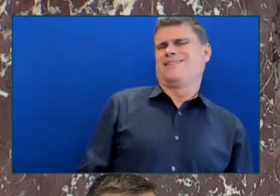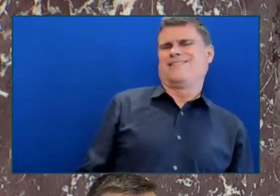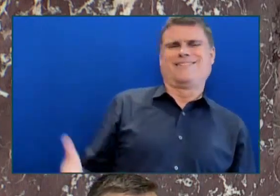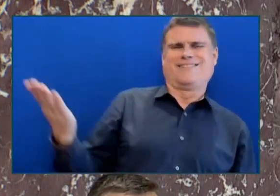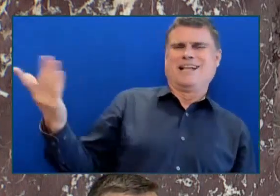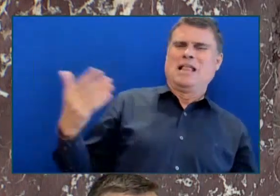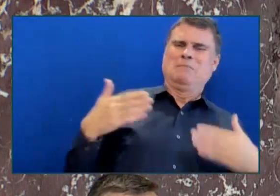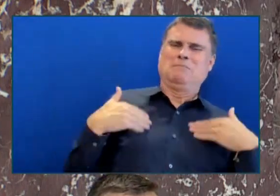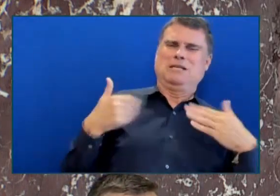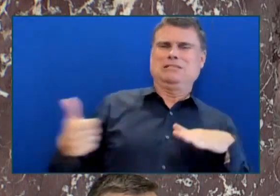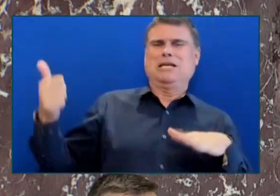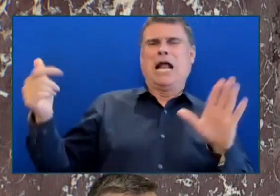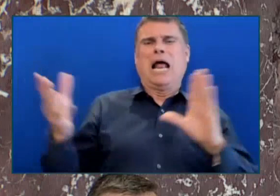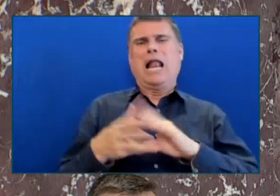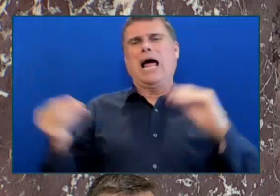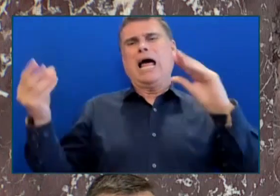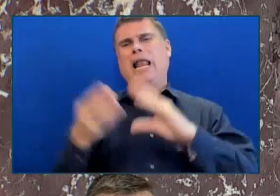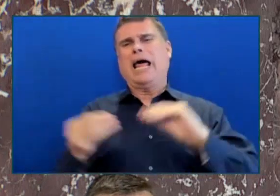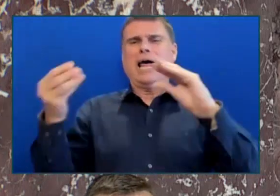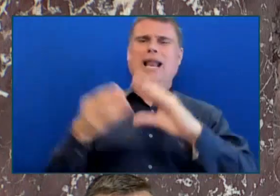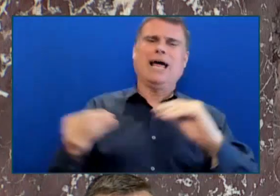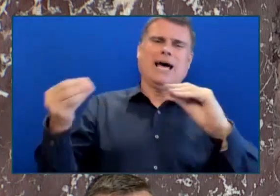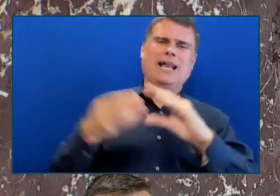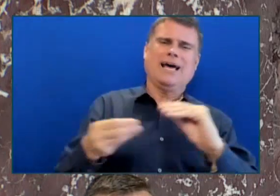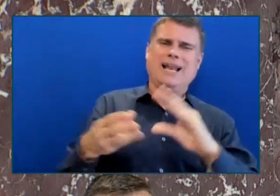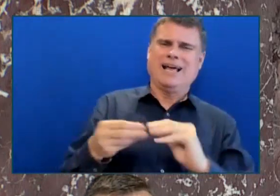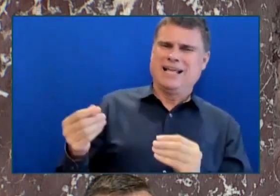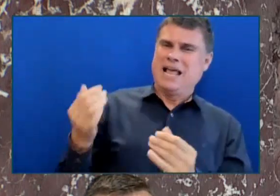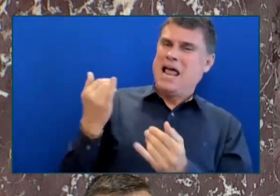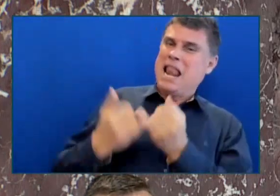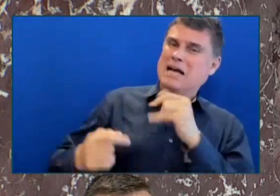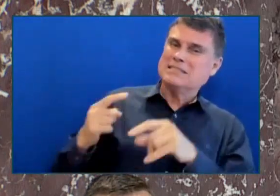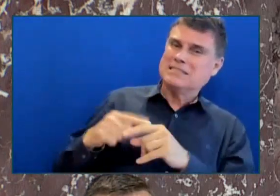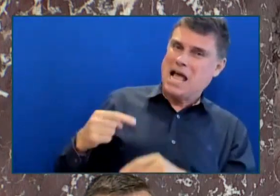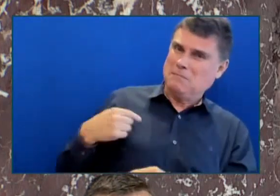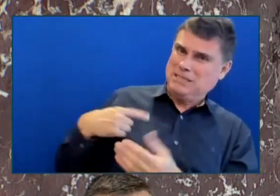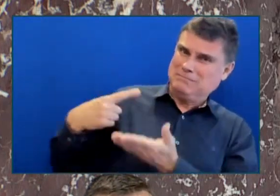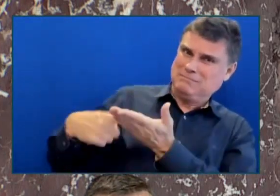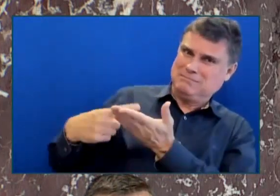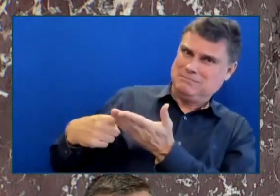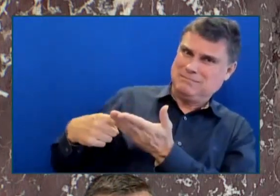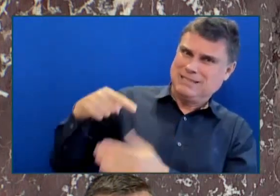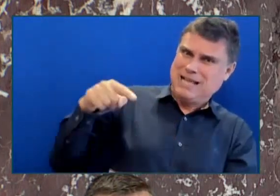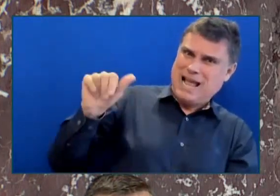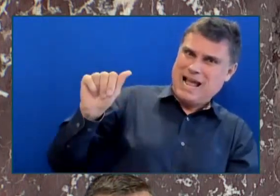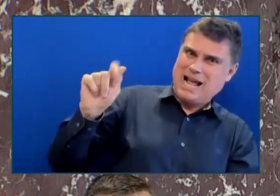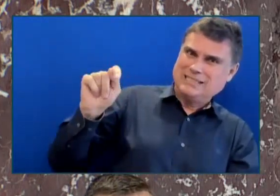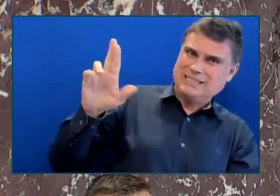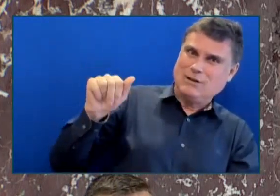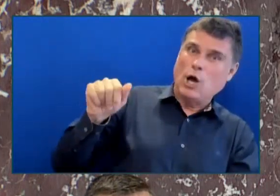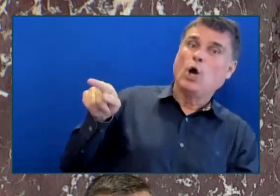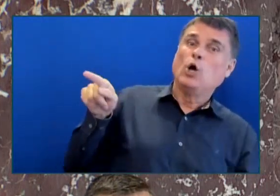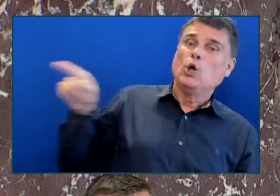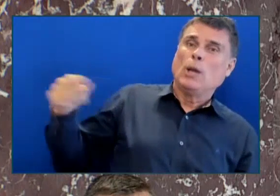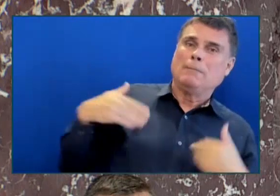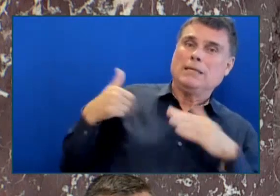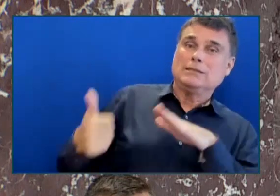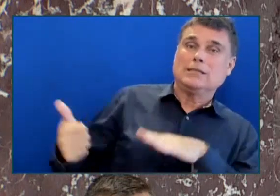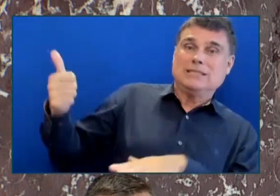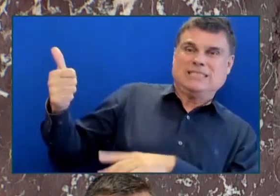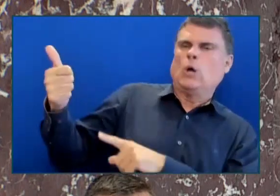of Atira keep telling this minister and this premier to go away. They're going to do whatever they want. They're not changing how they do business because they've done nothing wrong,